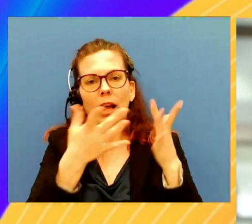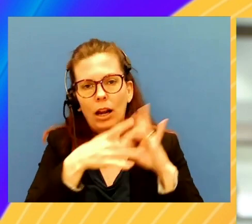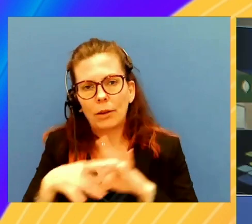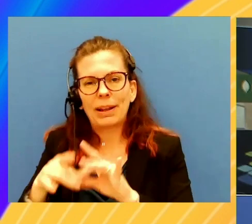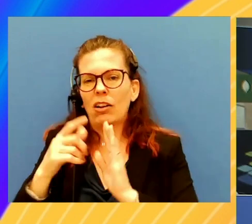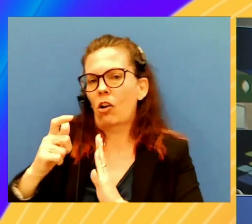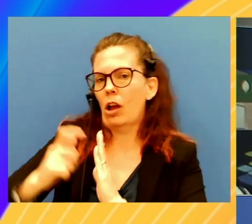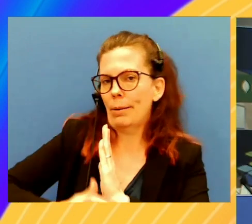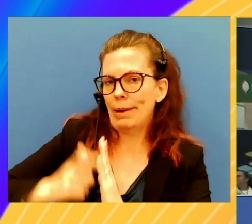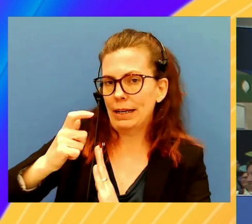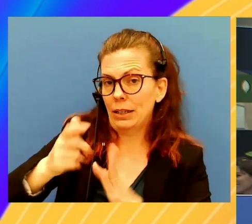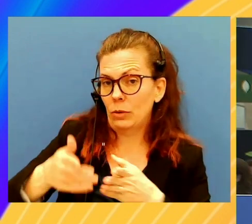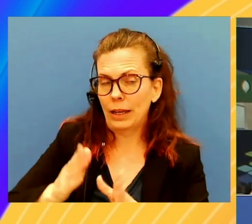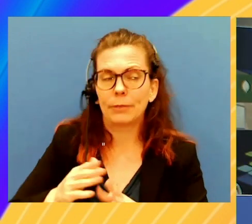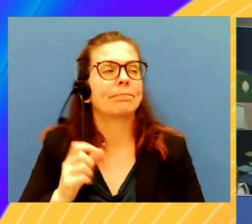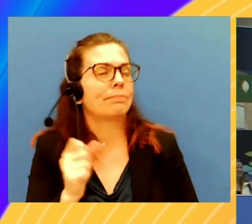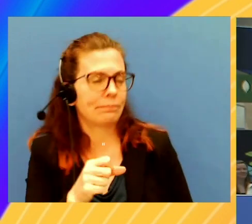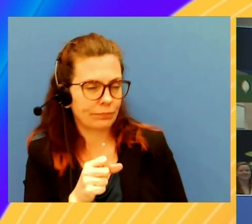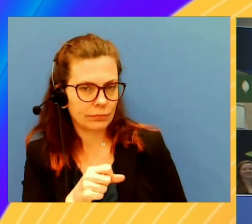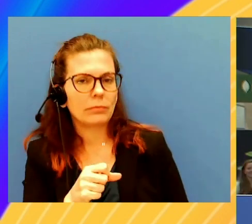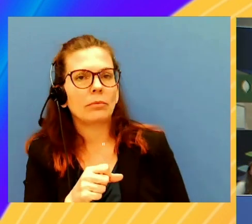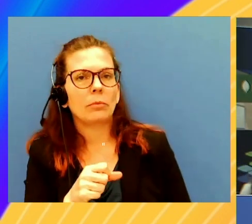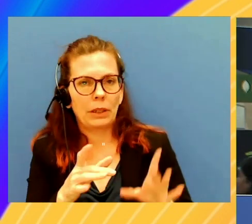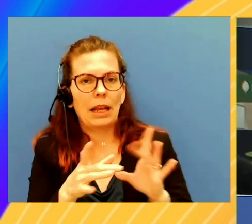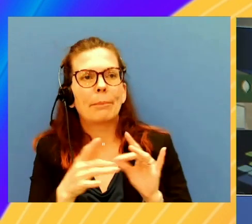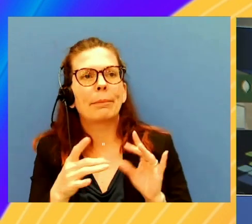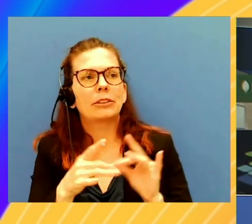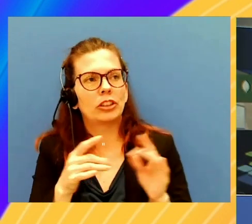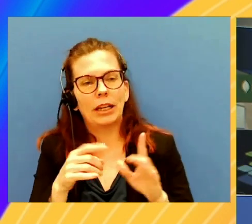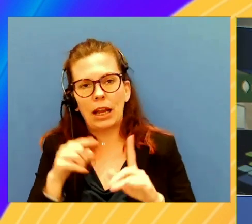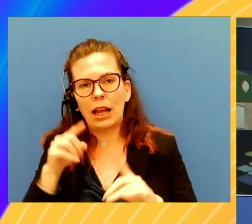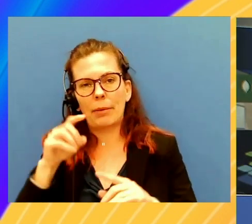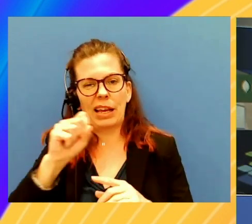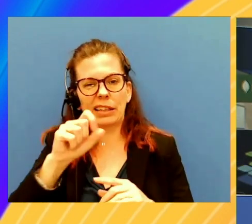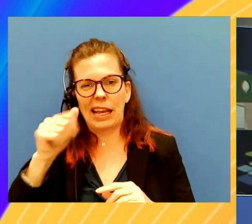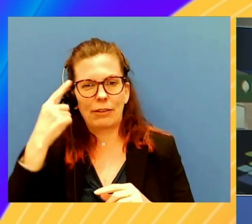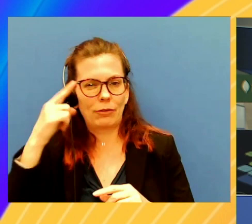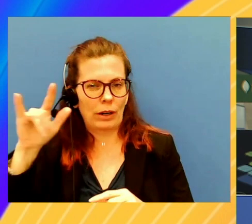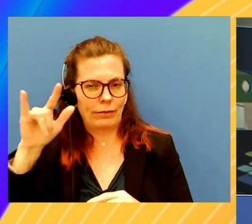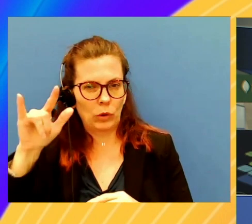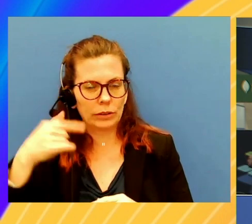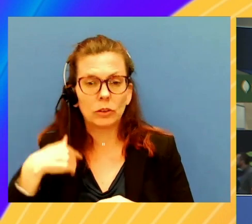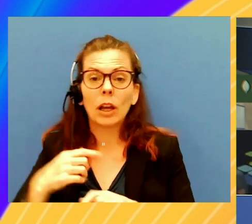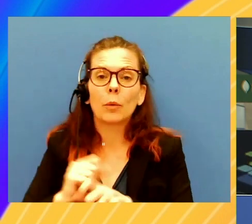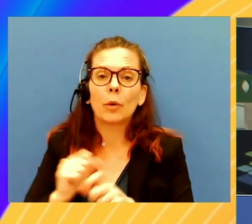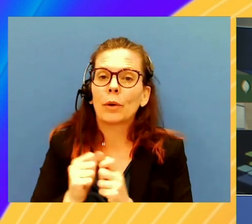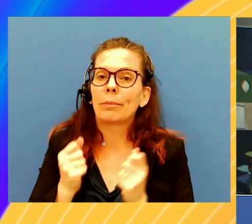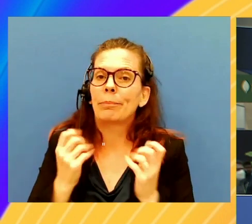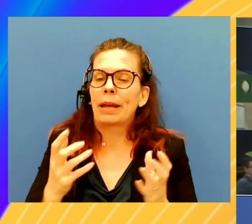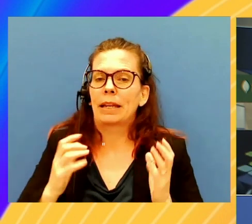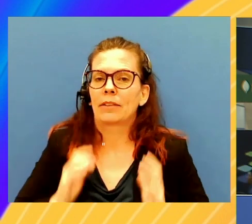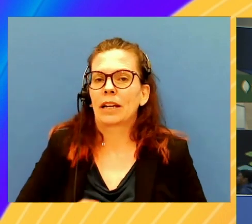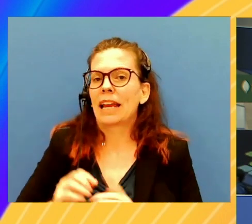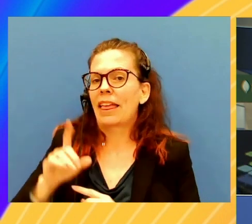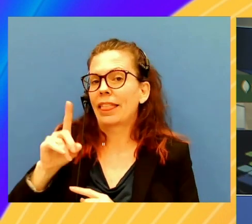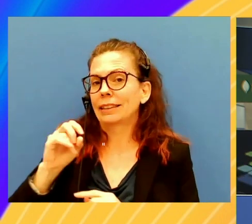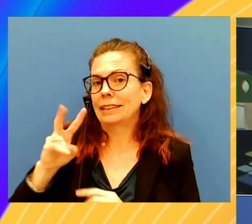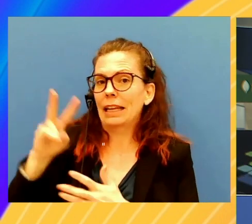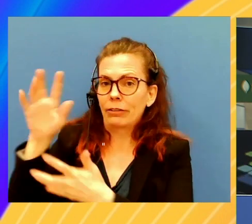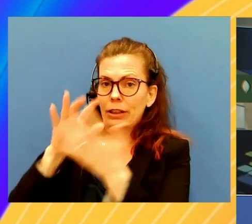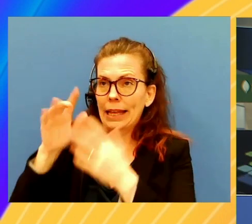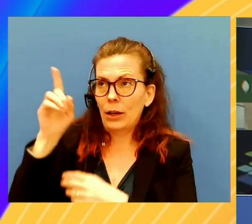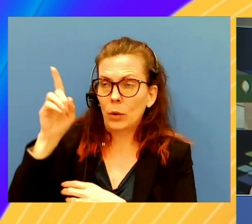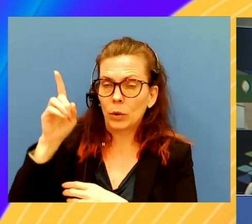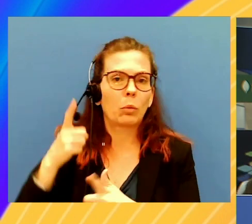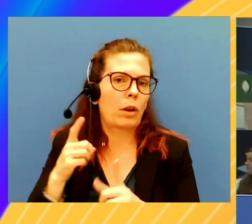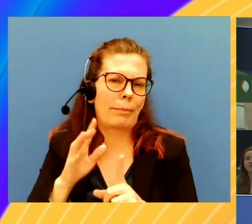times, so I mentioned I'm an SA for the Air Force, so I work with a lot of customers in GovCloud, and one of the most